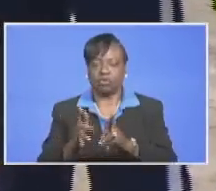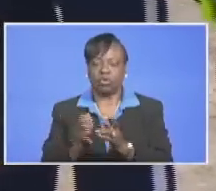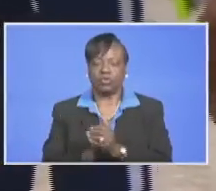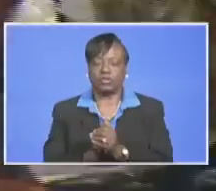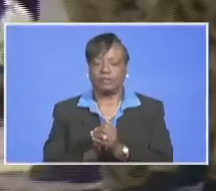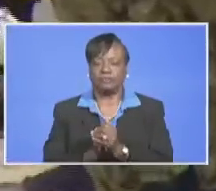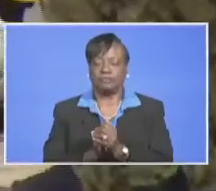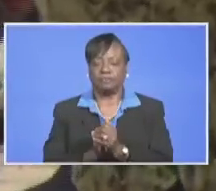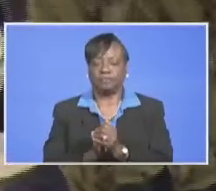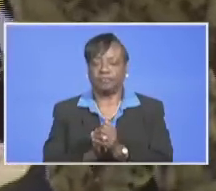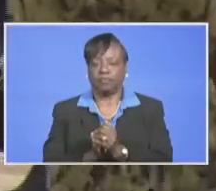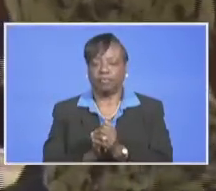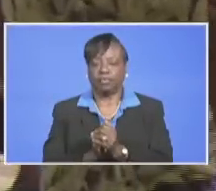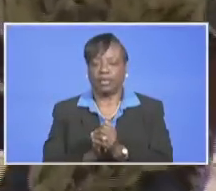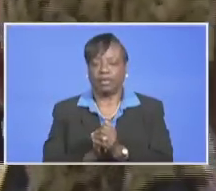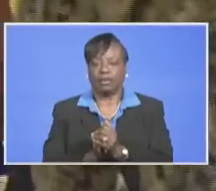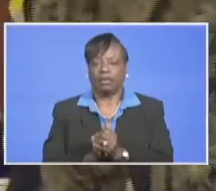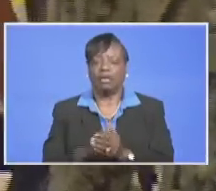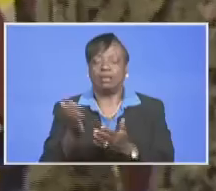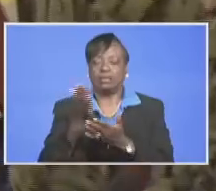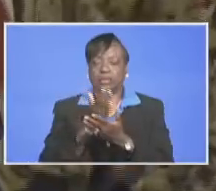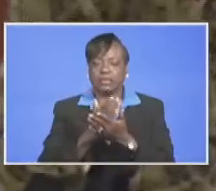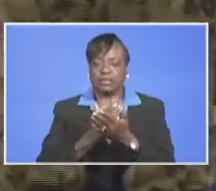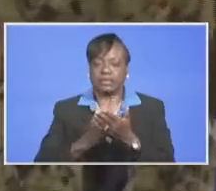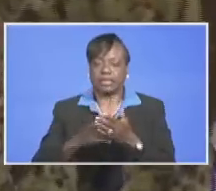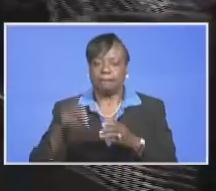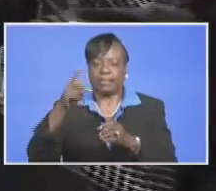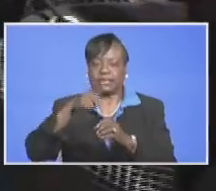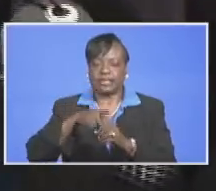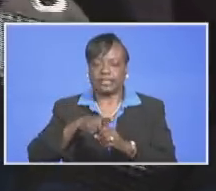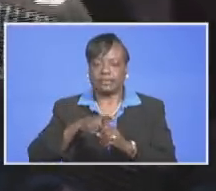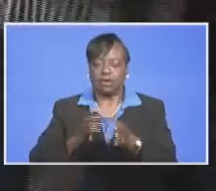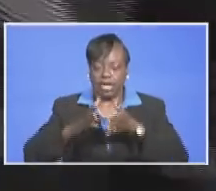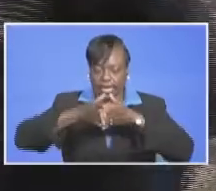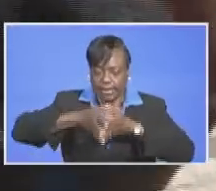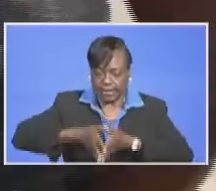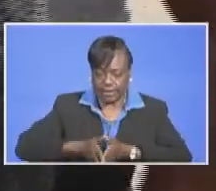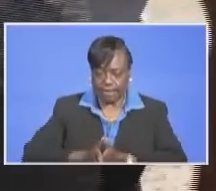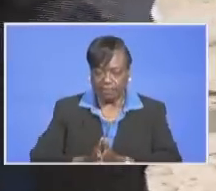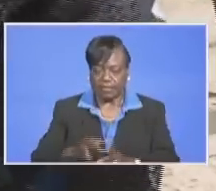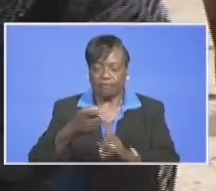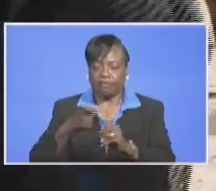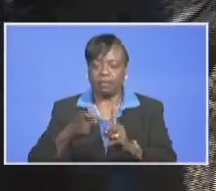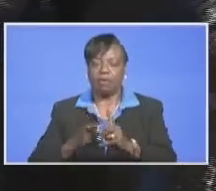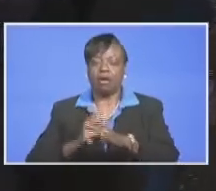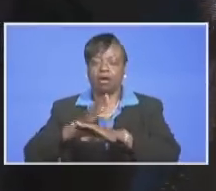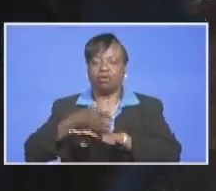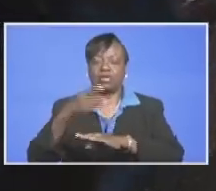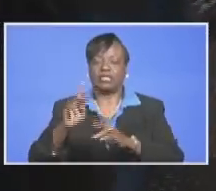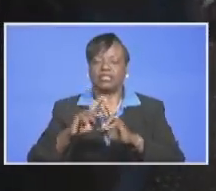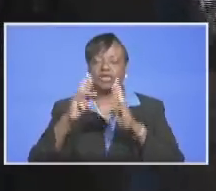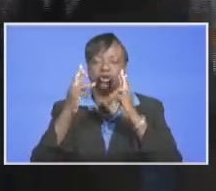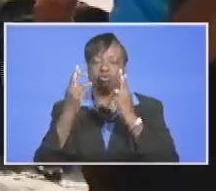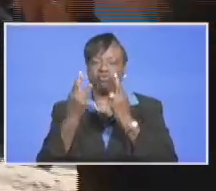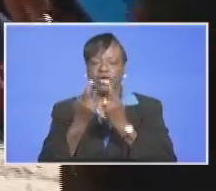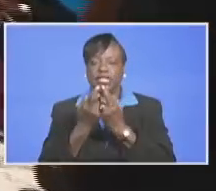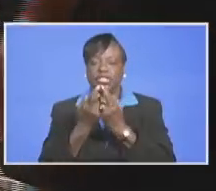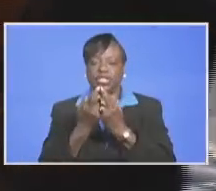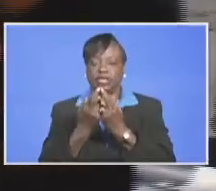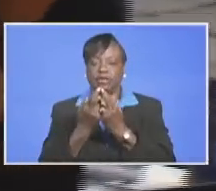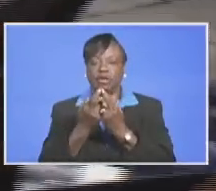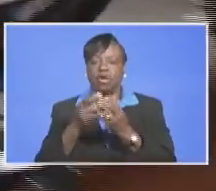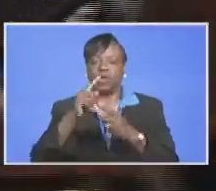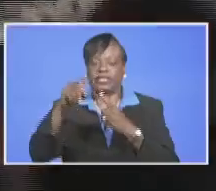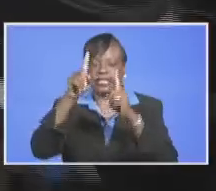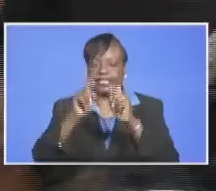Some 50 participants, including divers from across the region, participated in an assessment exercise to test the Royal Bahamas Defense Force's